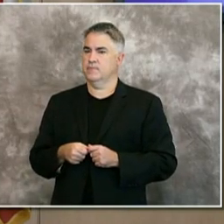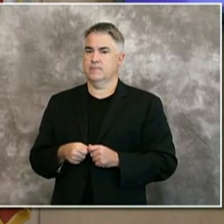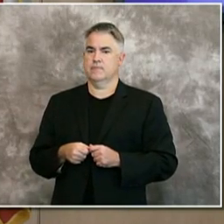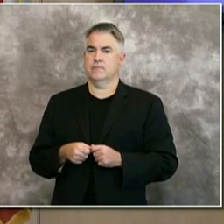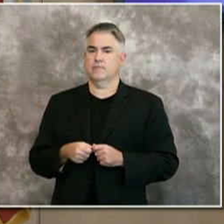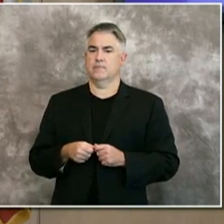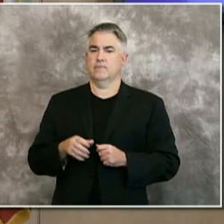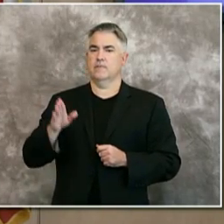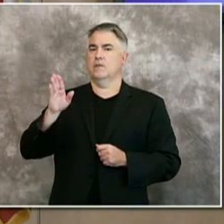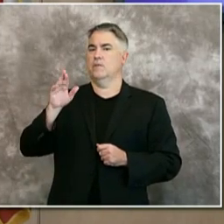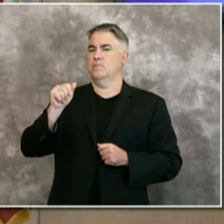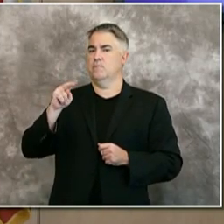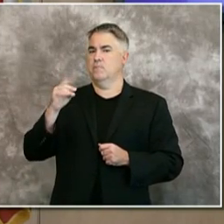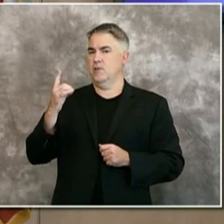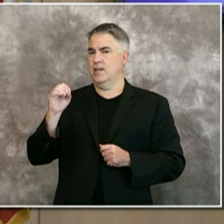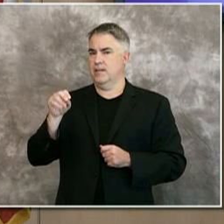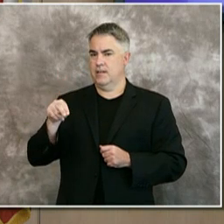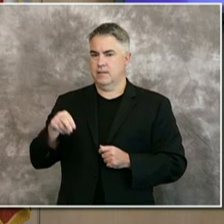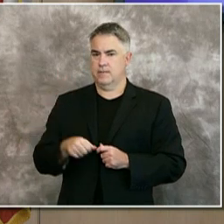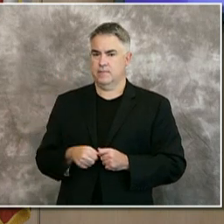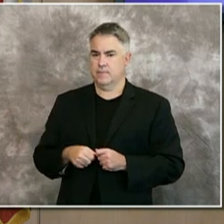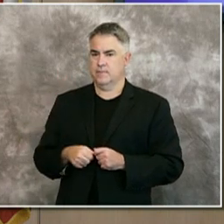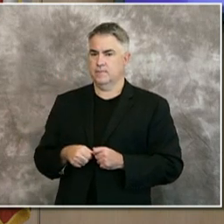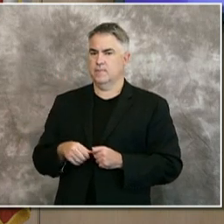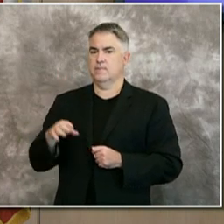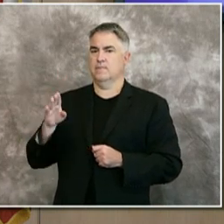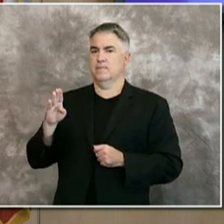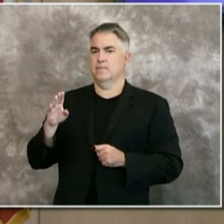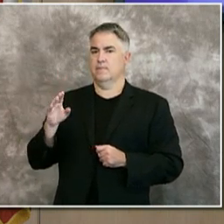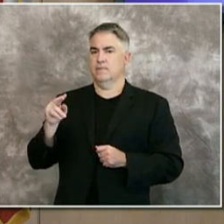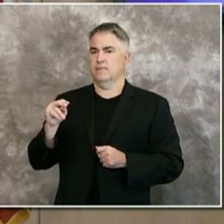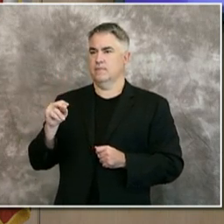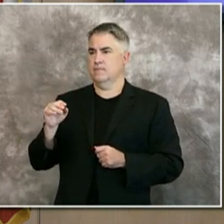Brandon Lewis with CBS 8. Please go ahead.